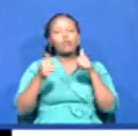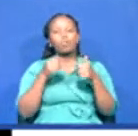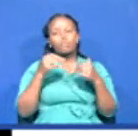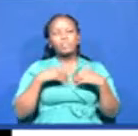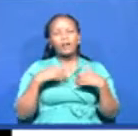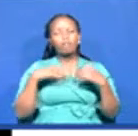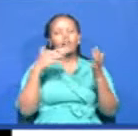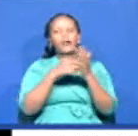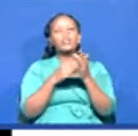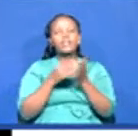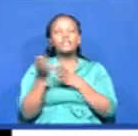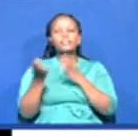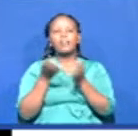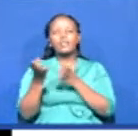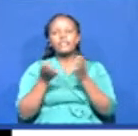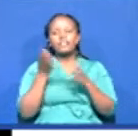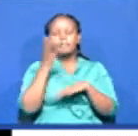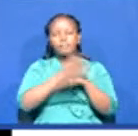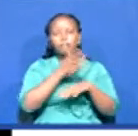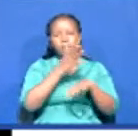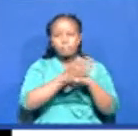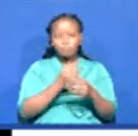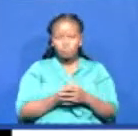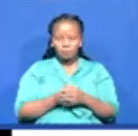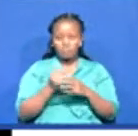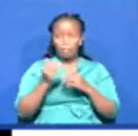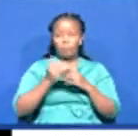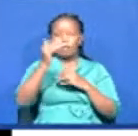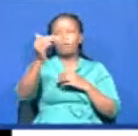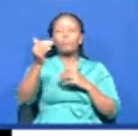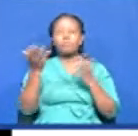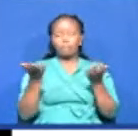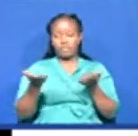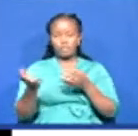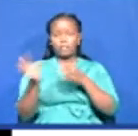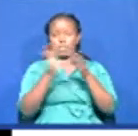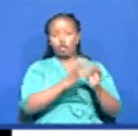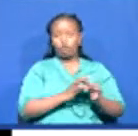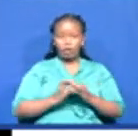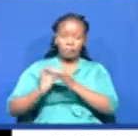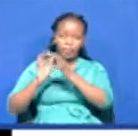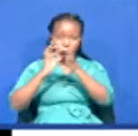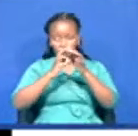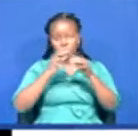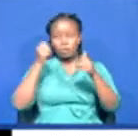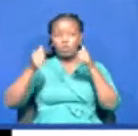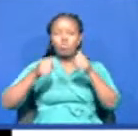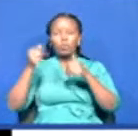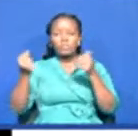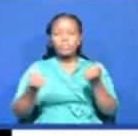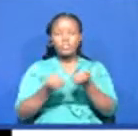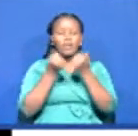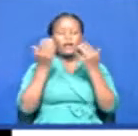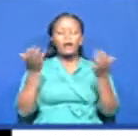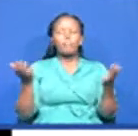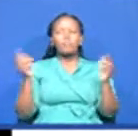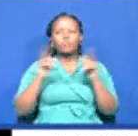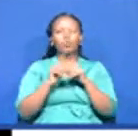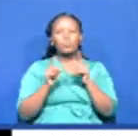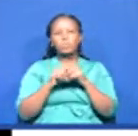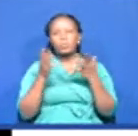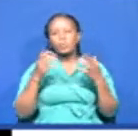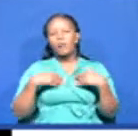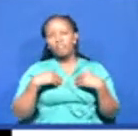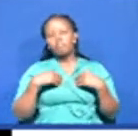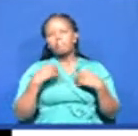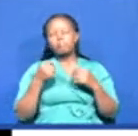trade. The way forward is collaboration. It has happened on alcohol, drug abuse